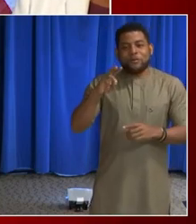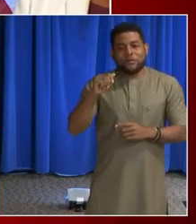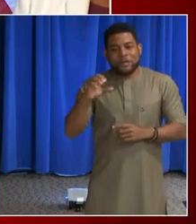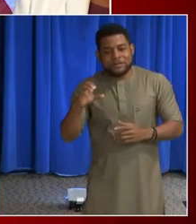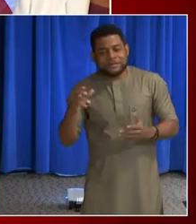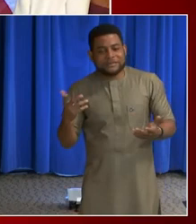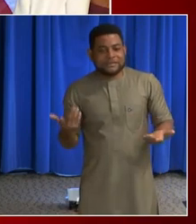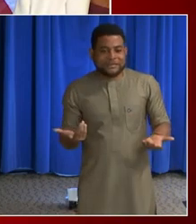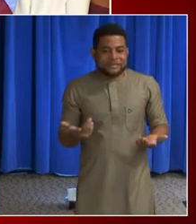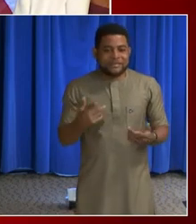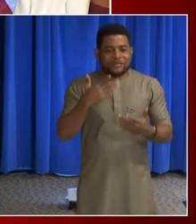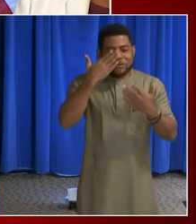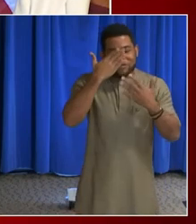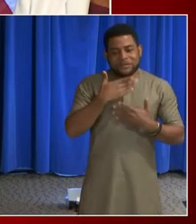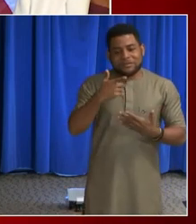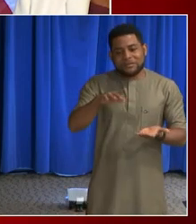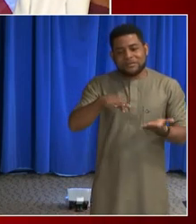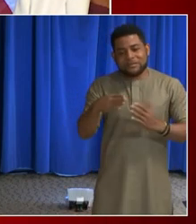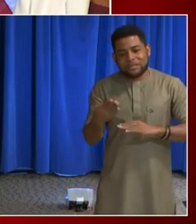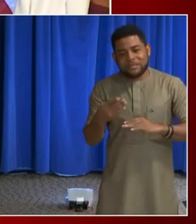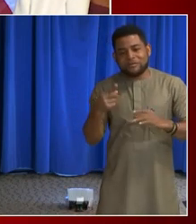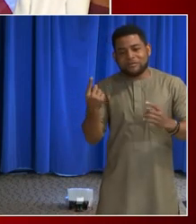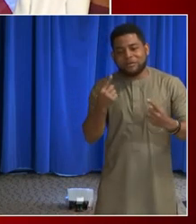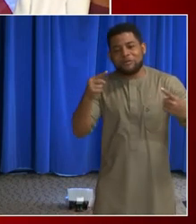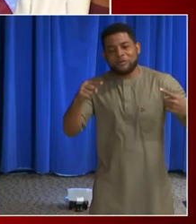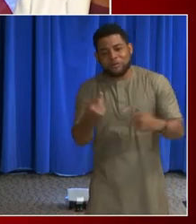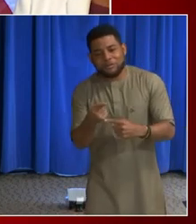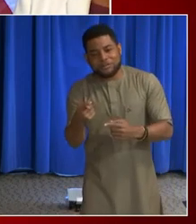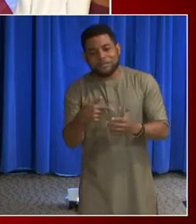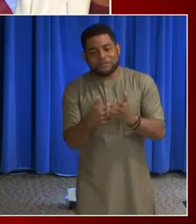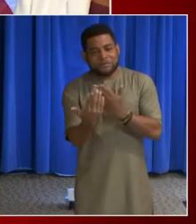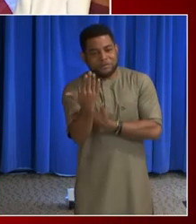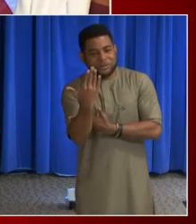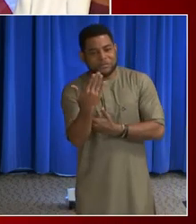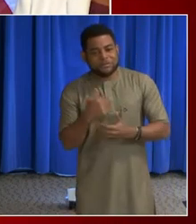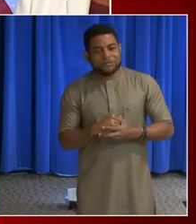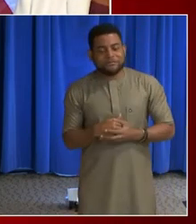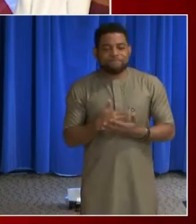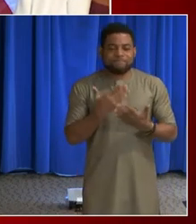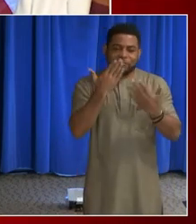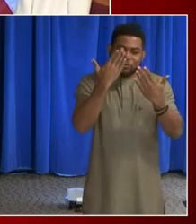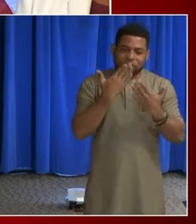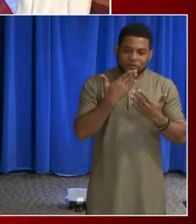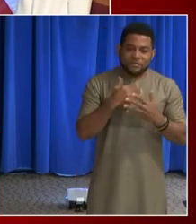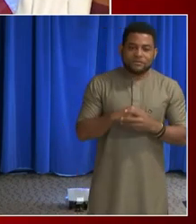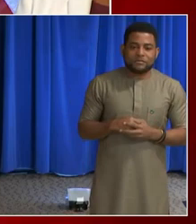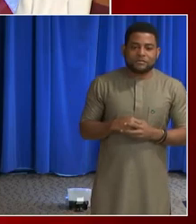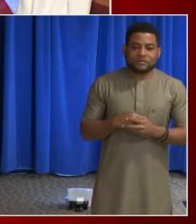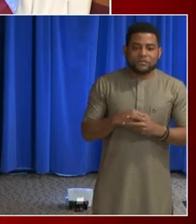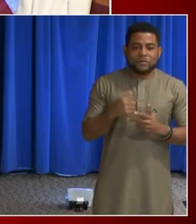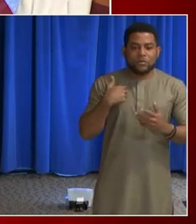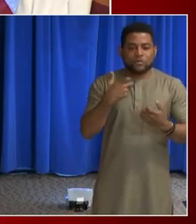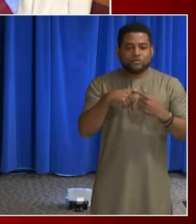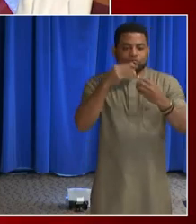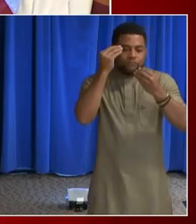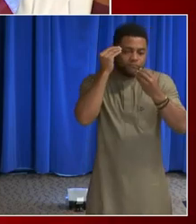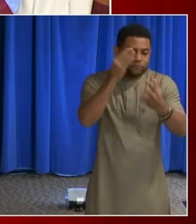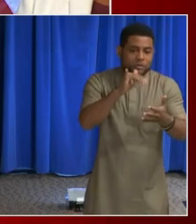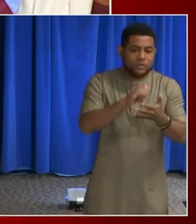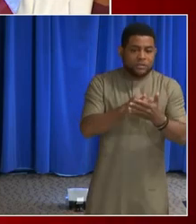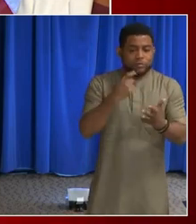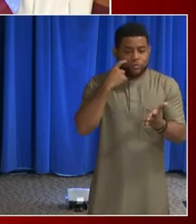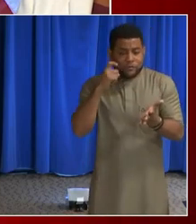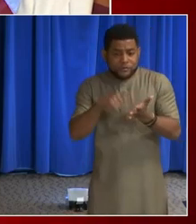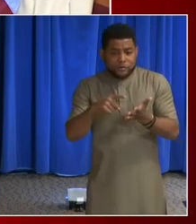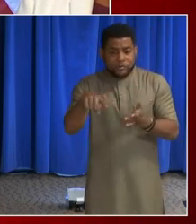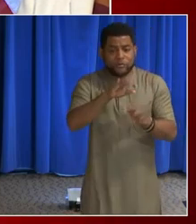died of their injuries this morning, and we've made next of kin notification to the family, and we're dealing with that situation